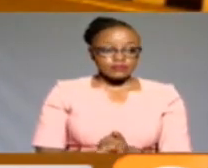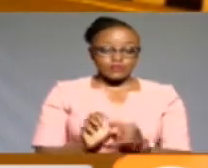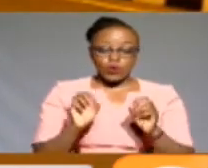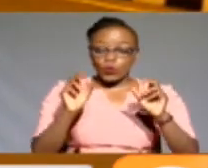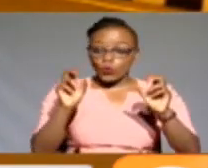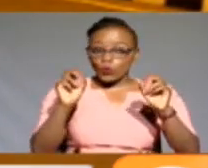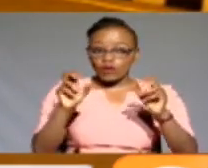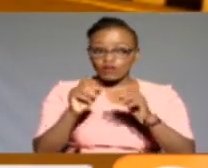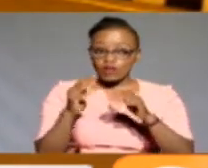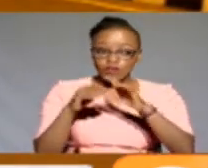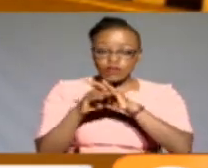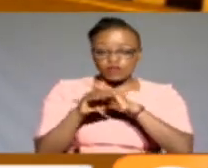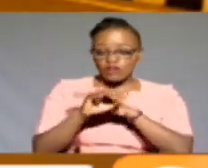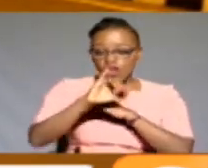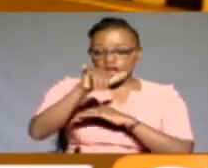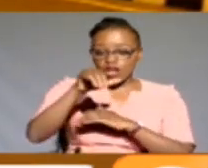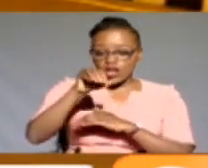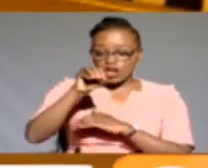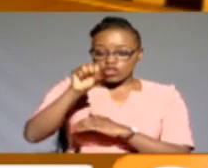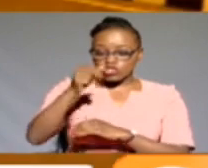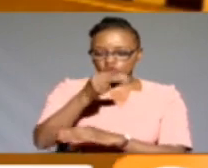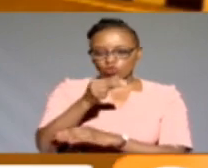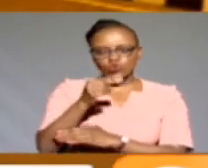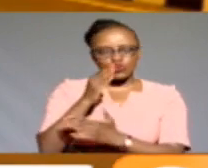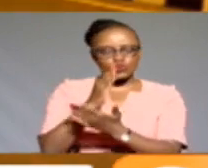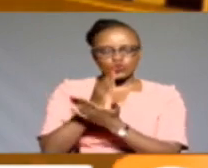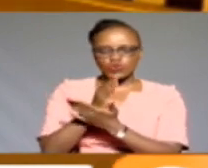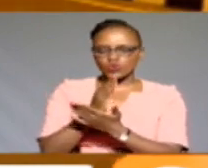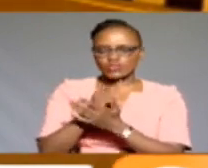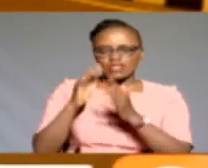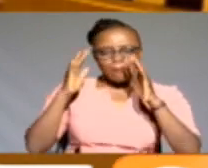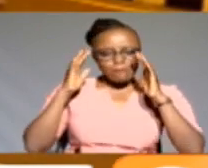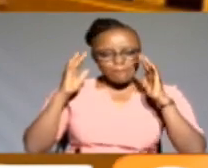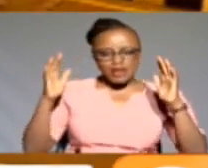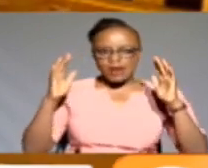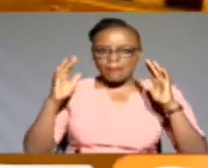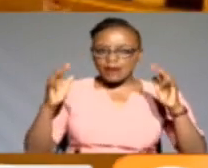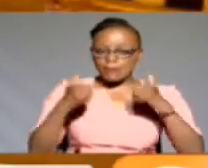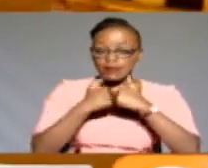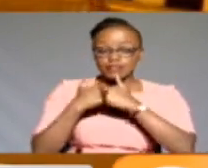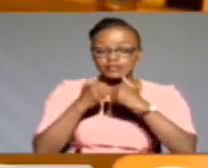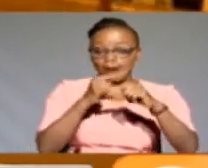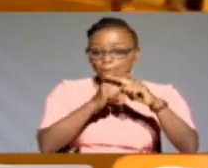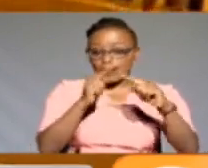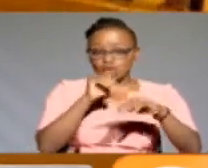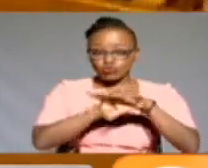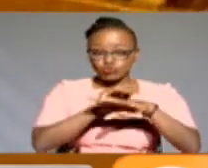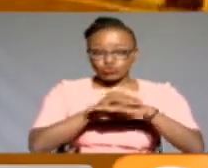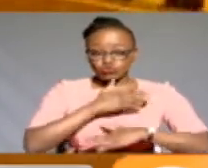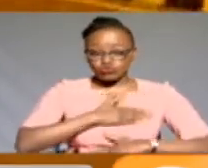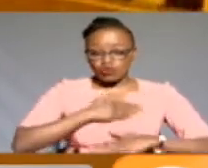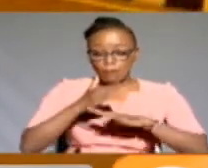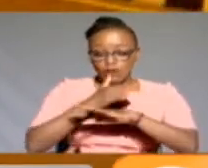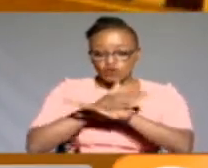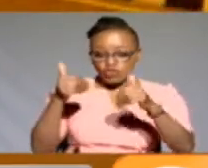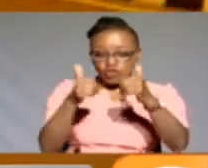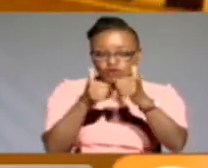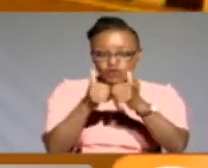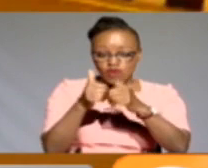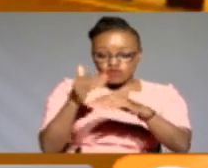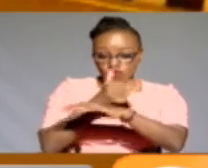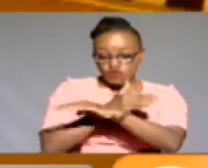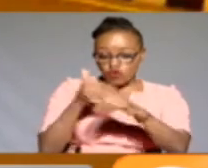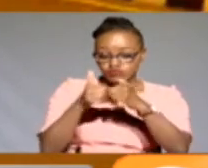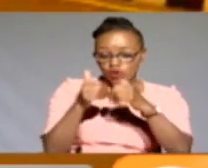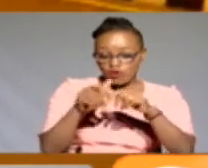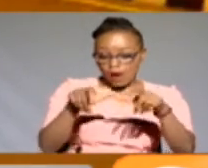Well, the absence of Joash Onyango definitely is a blow at the back. It's important to appreciate that before the match, in the pre-match press